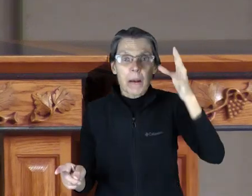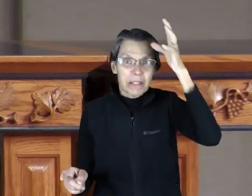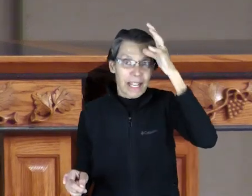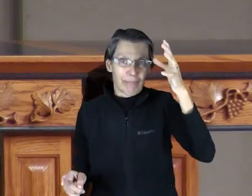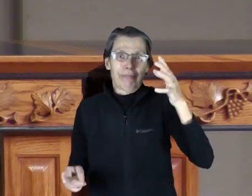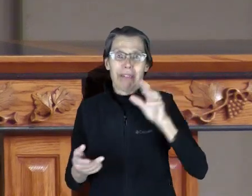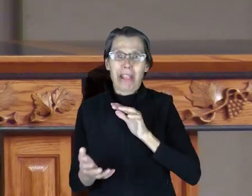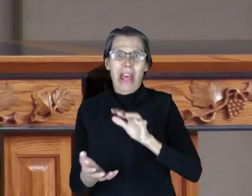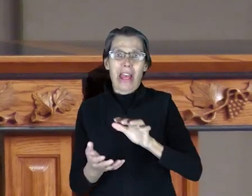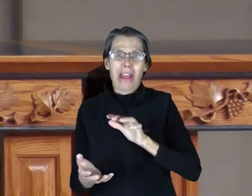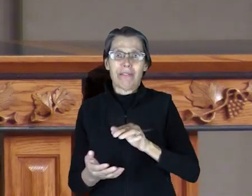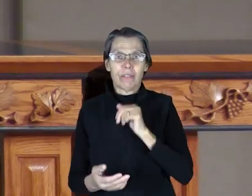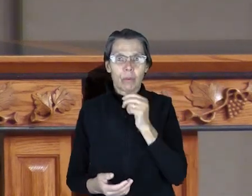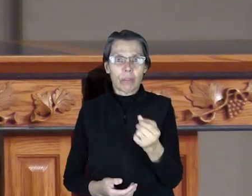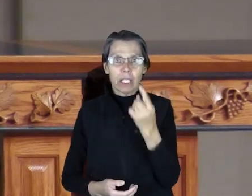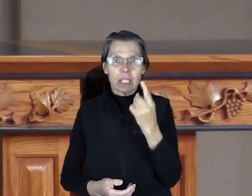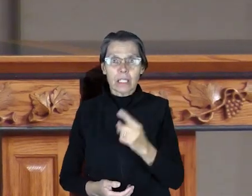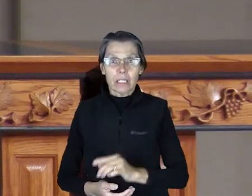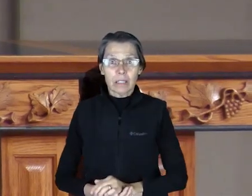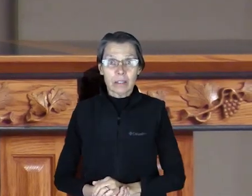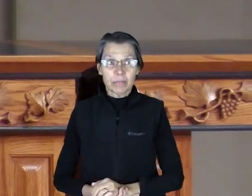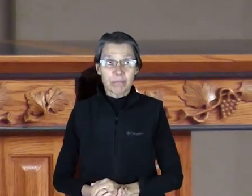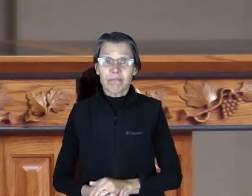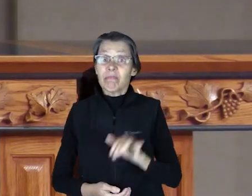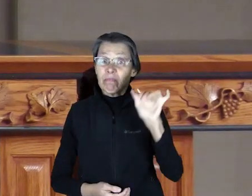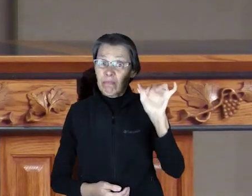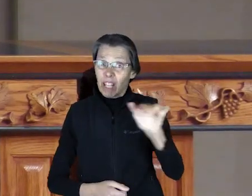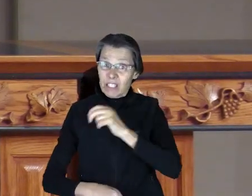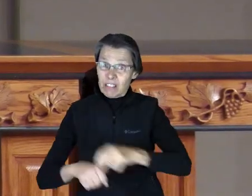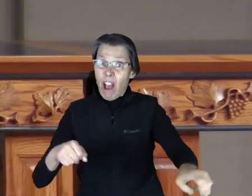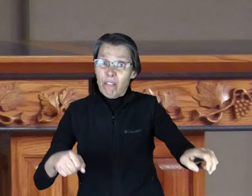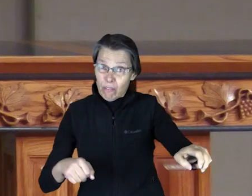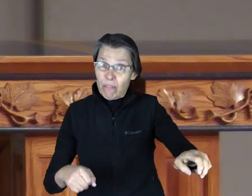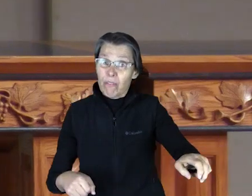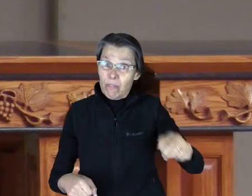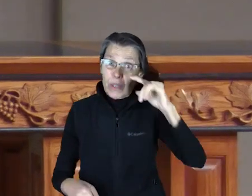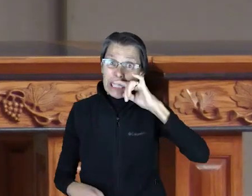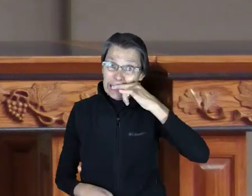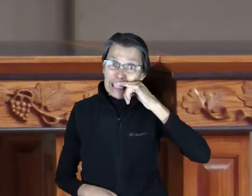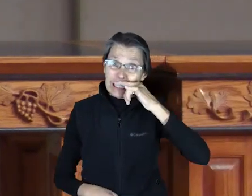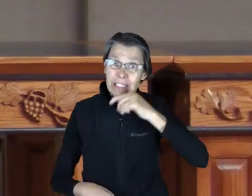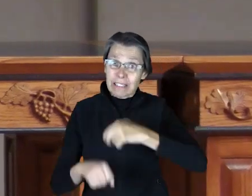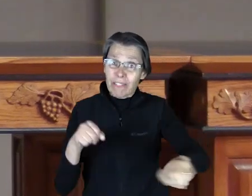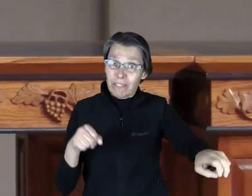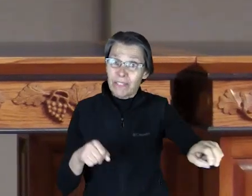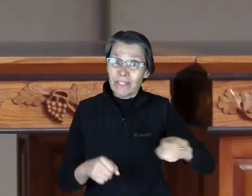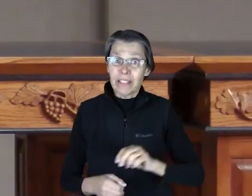it. Maybe that's one of the hardest things about childing.